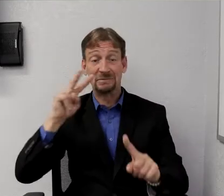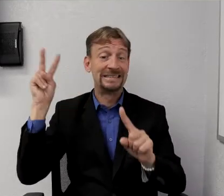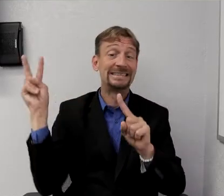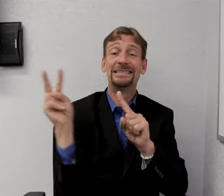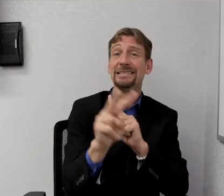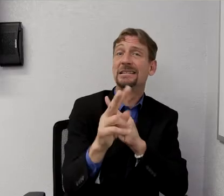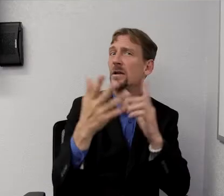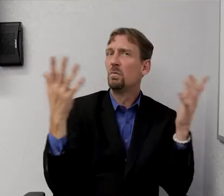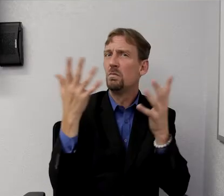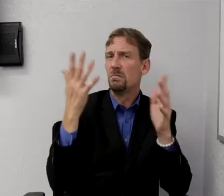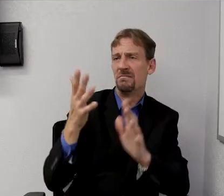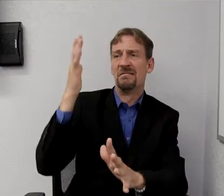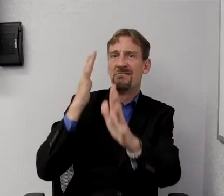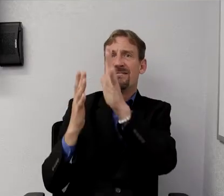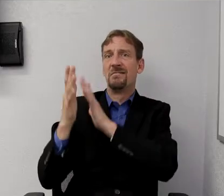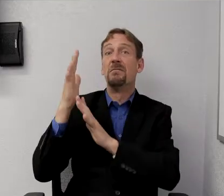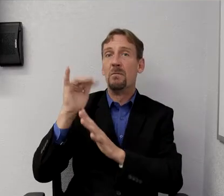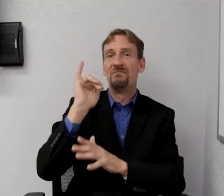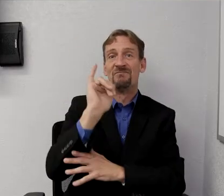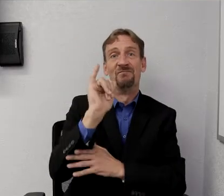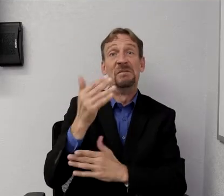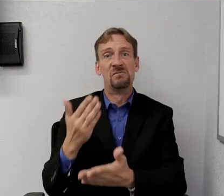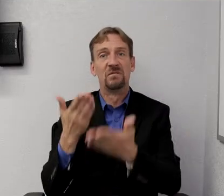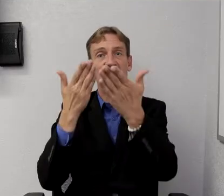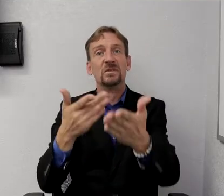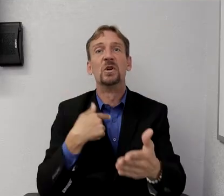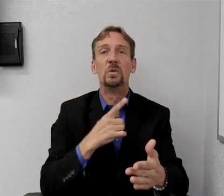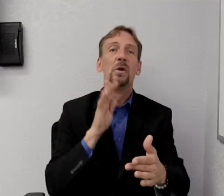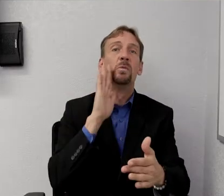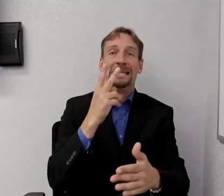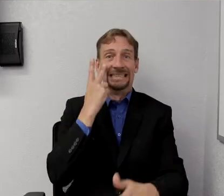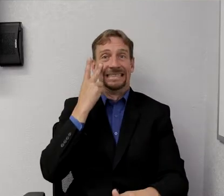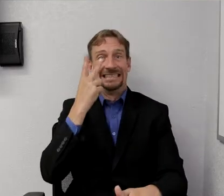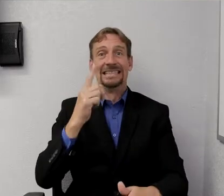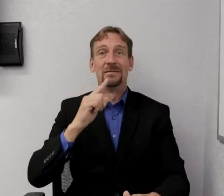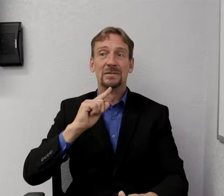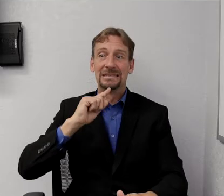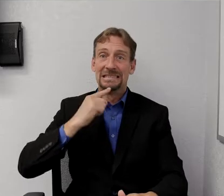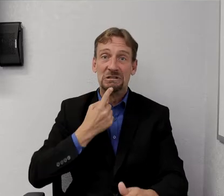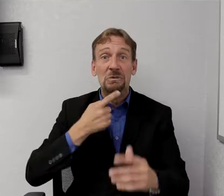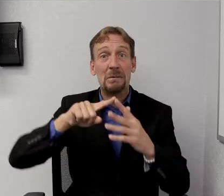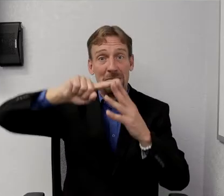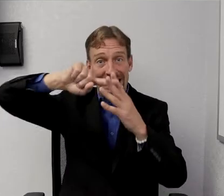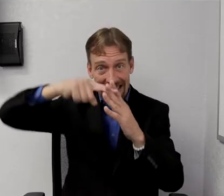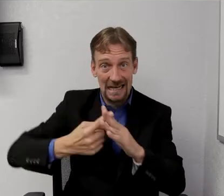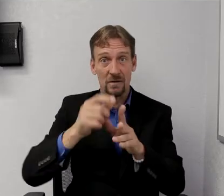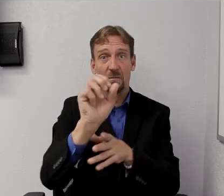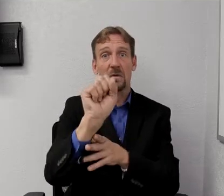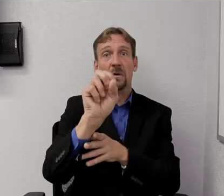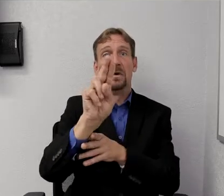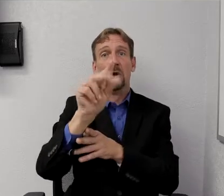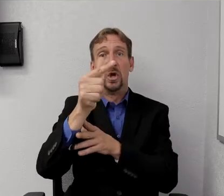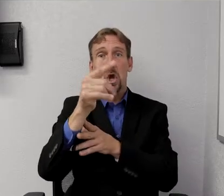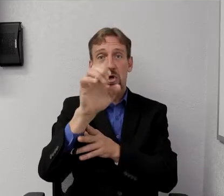that they were using at the time were suggesting that we were going to really start to see the beginning of the surge. It would start in the